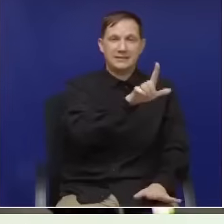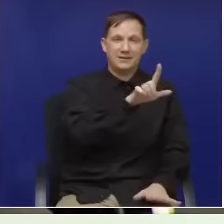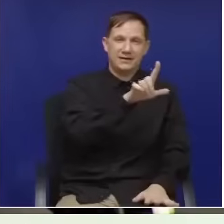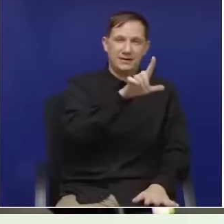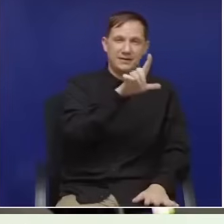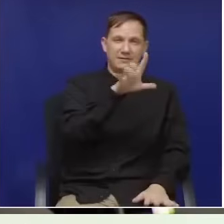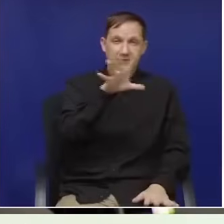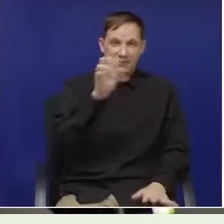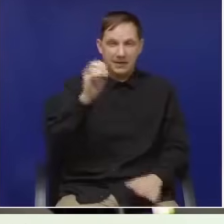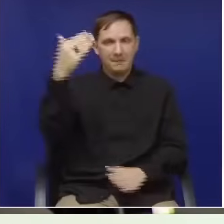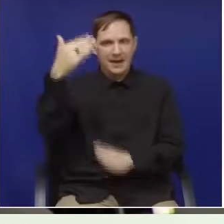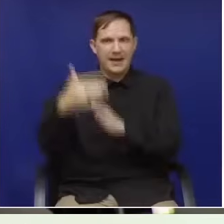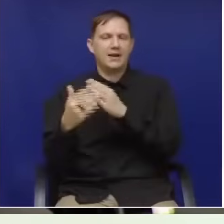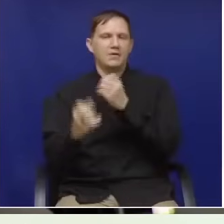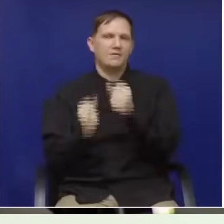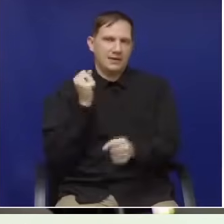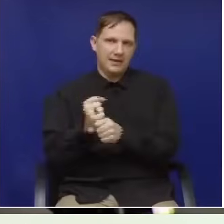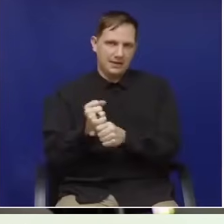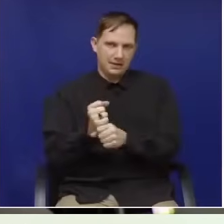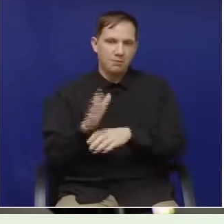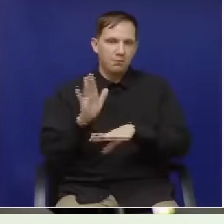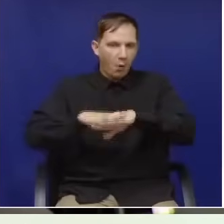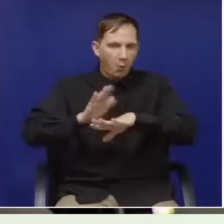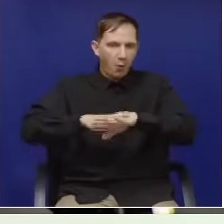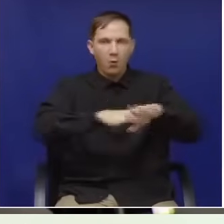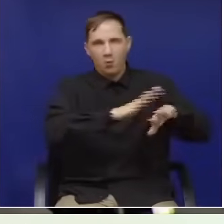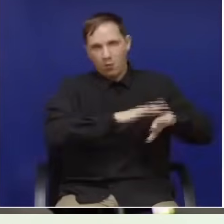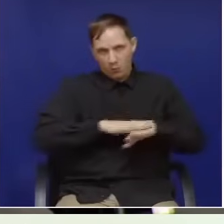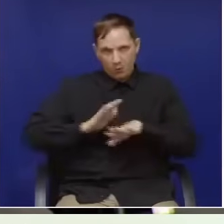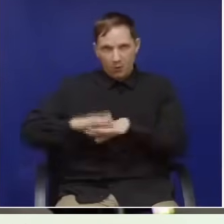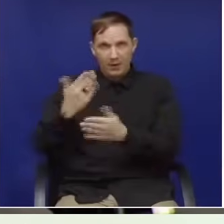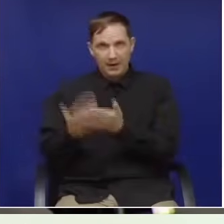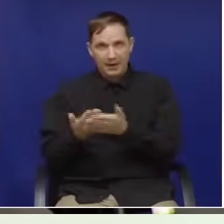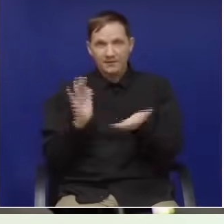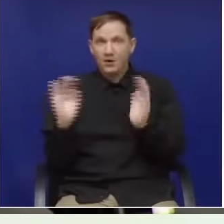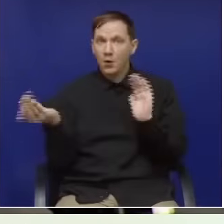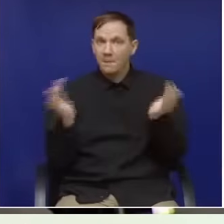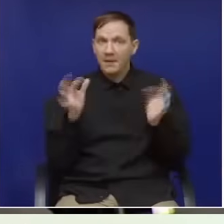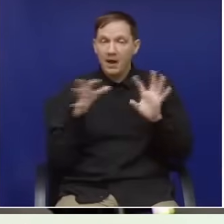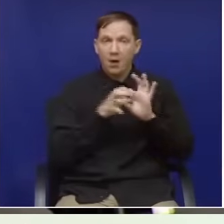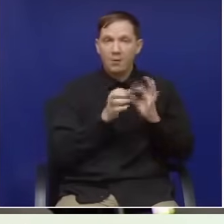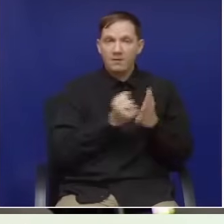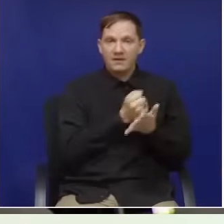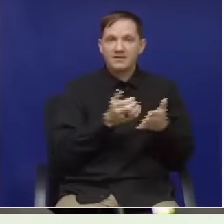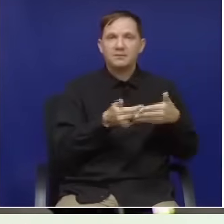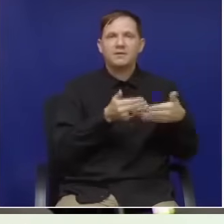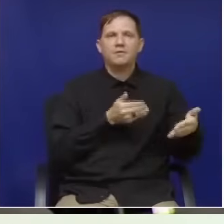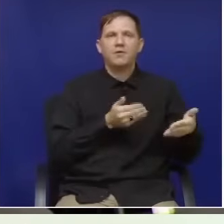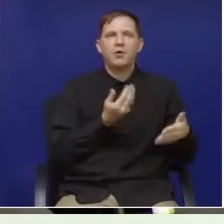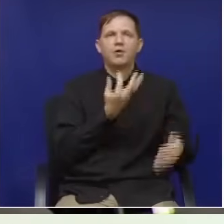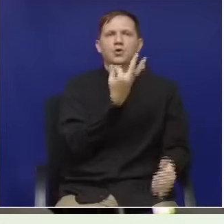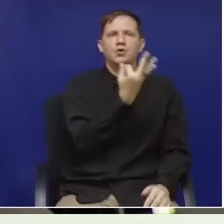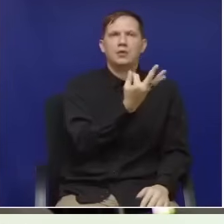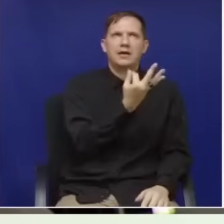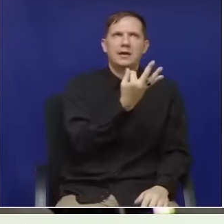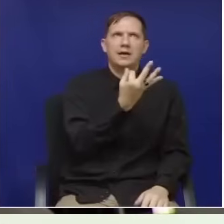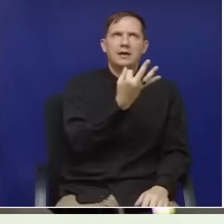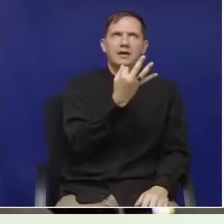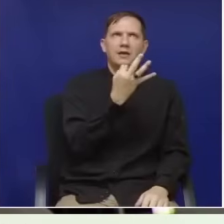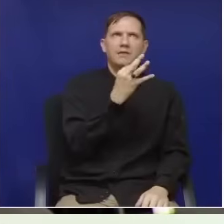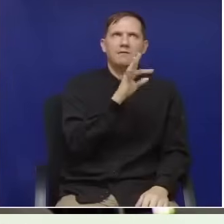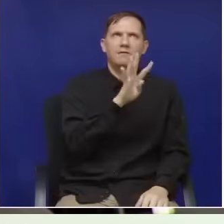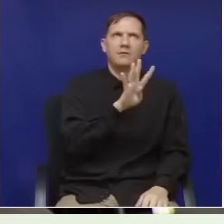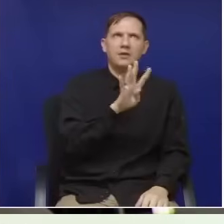by the end of the year, Honourable Chairperson. If you compare it to the fact that Home Affairs previously had only 349